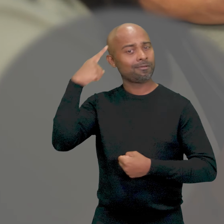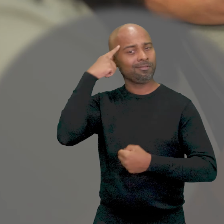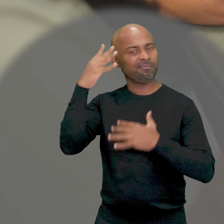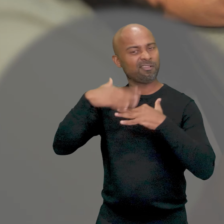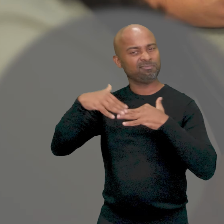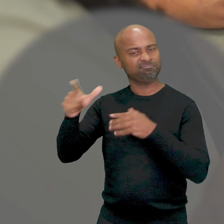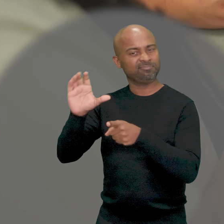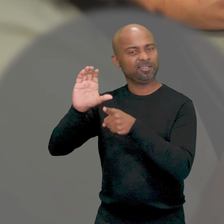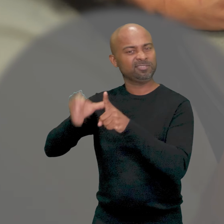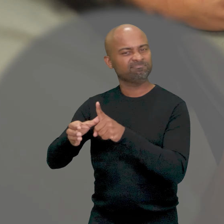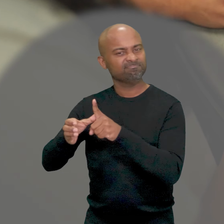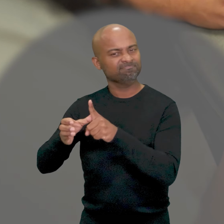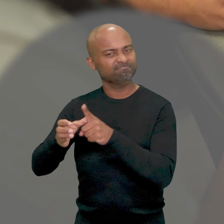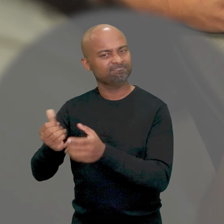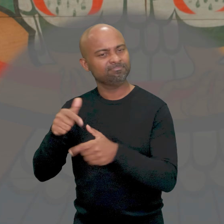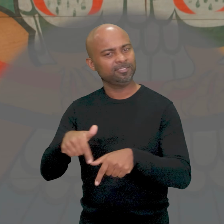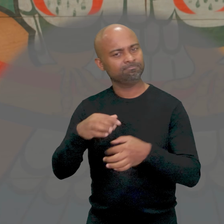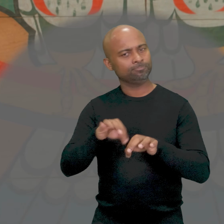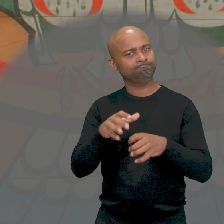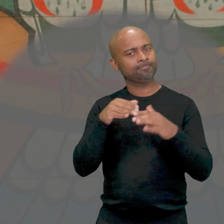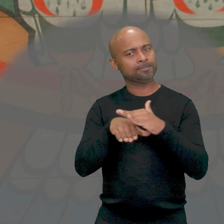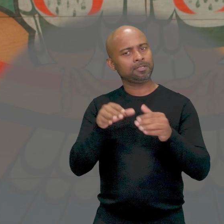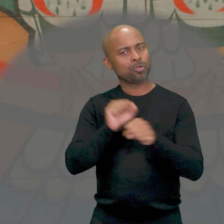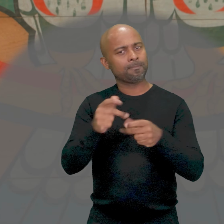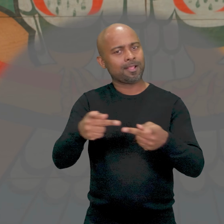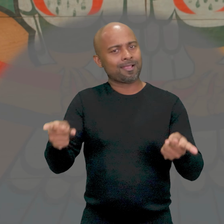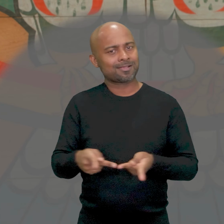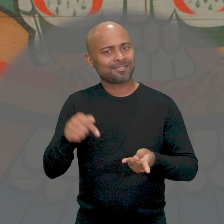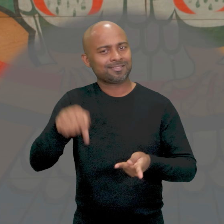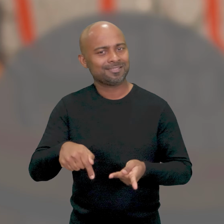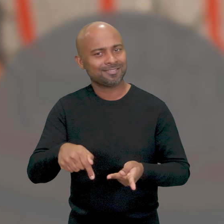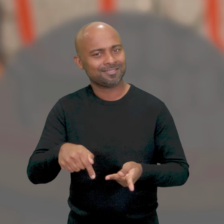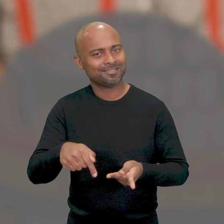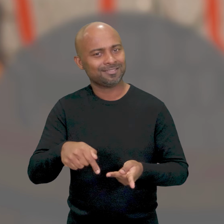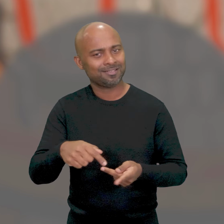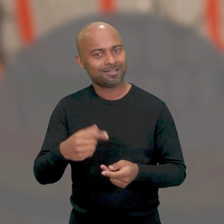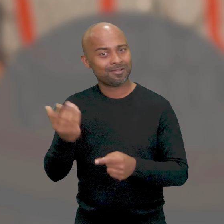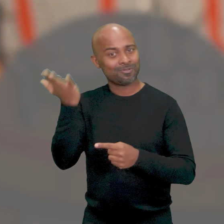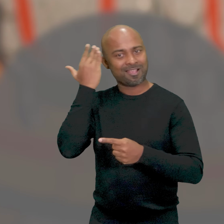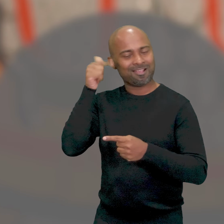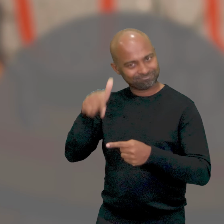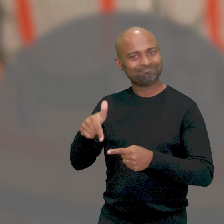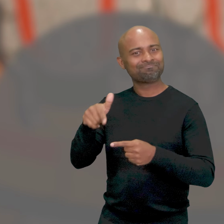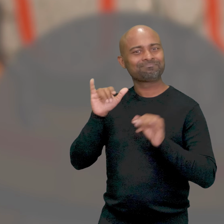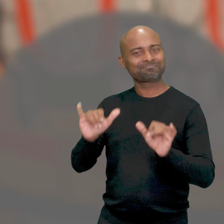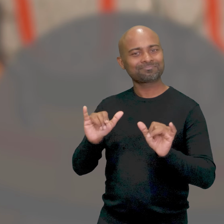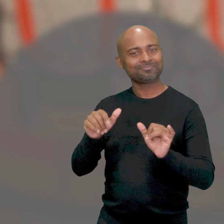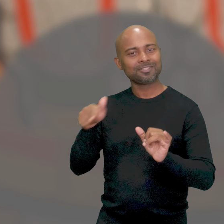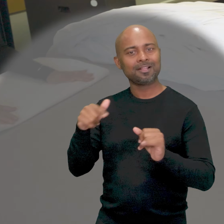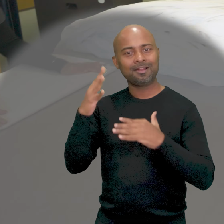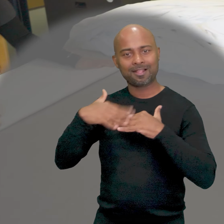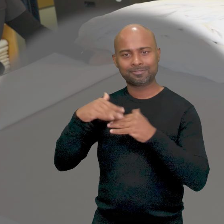think Indigenous culture lends itself well to an accessible workplace because at the forefront